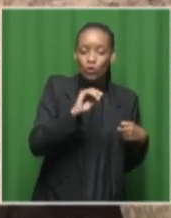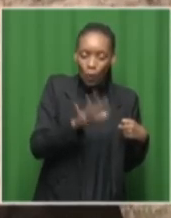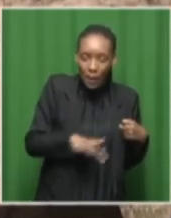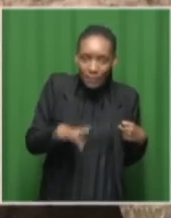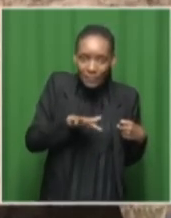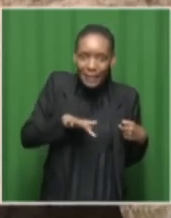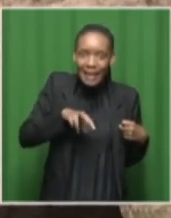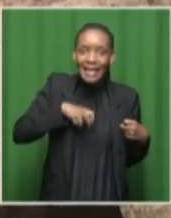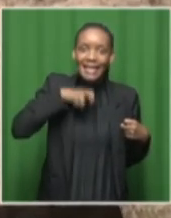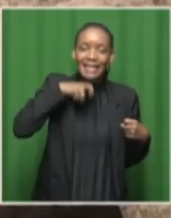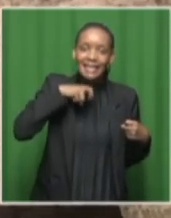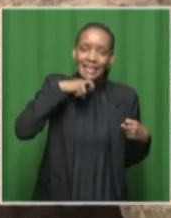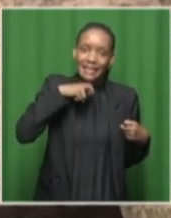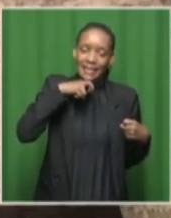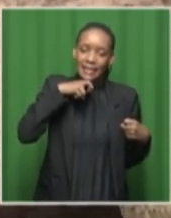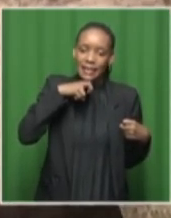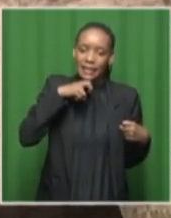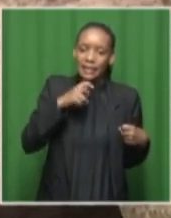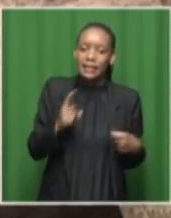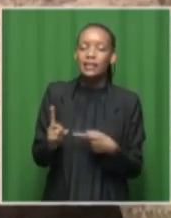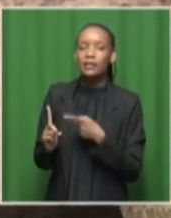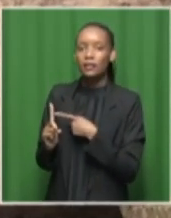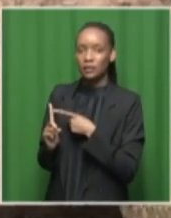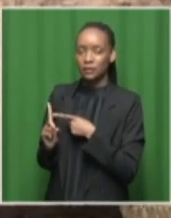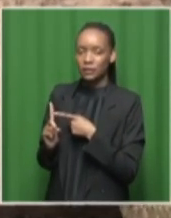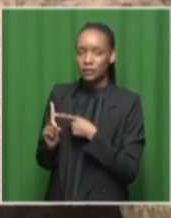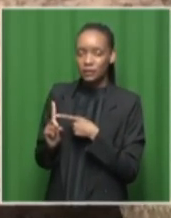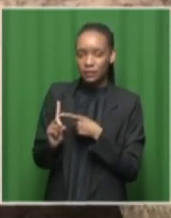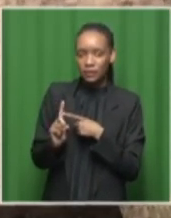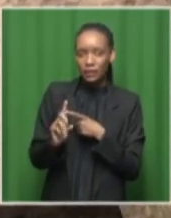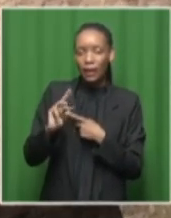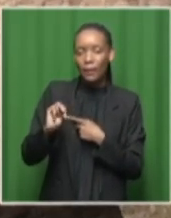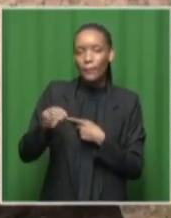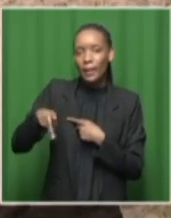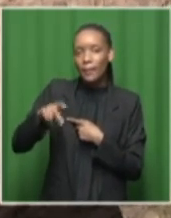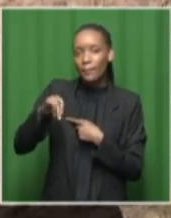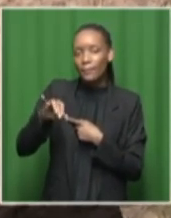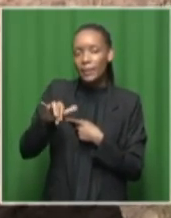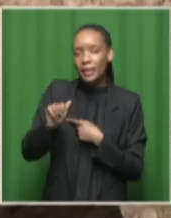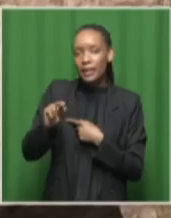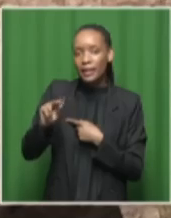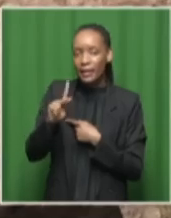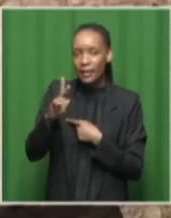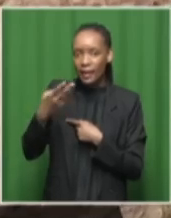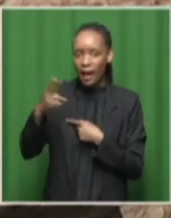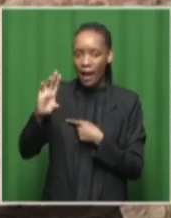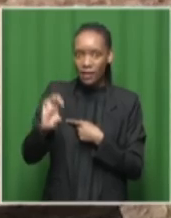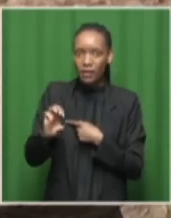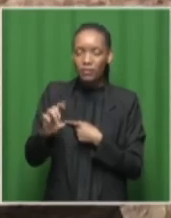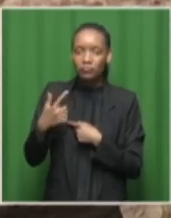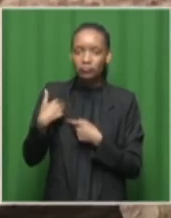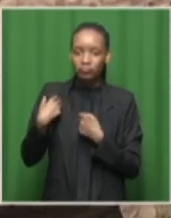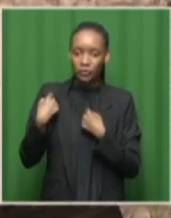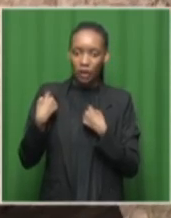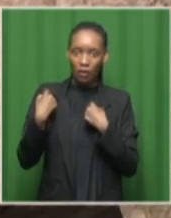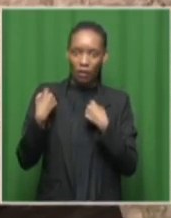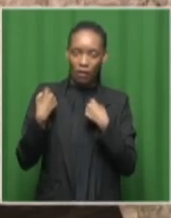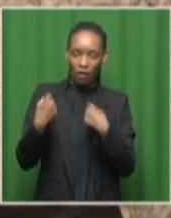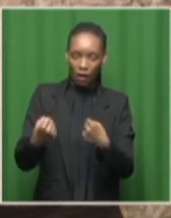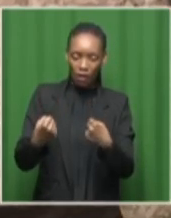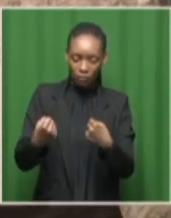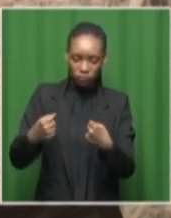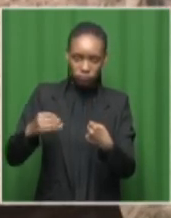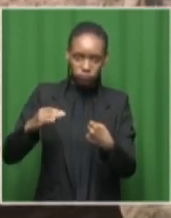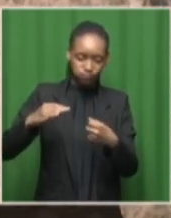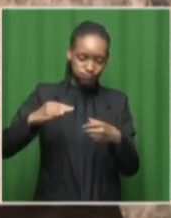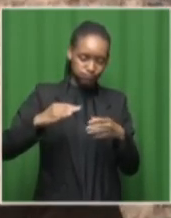the regent Mpiyakhe Buthelezi, who has just got in. We've just saw his car racing up to